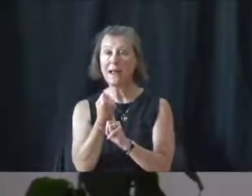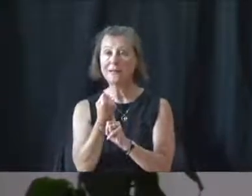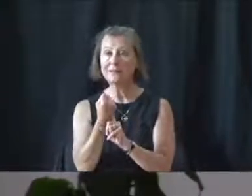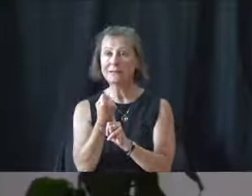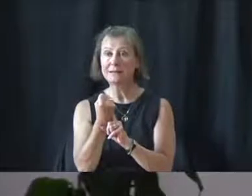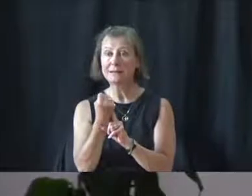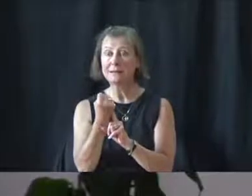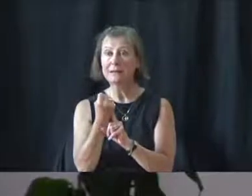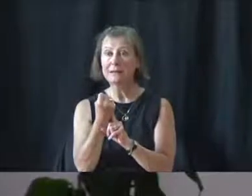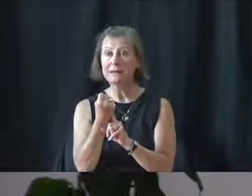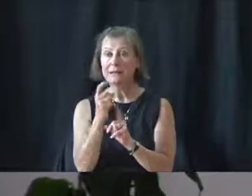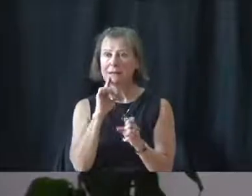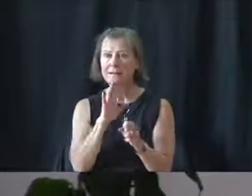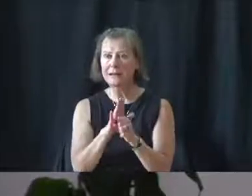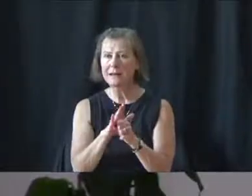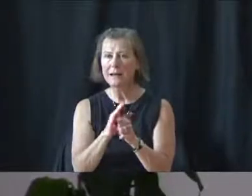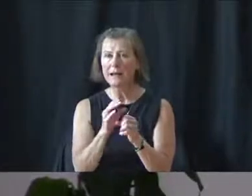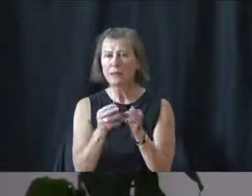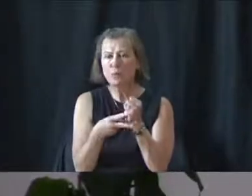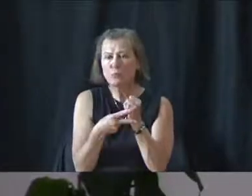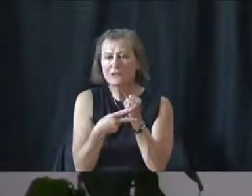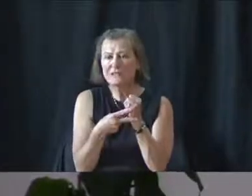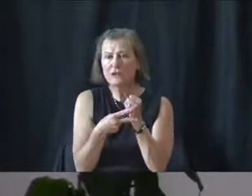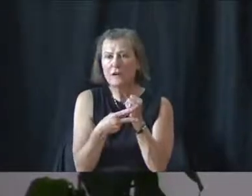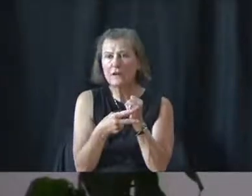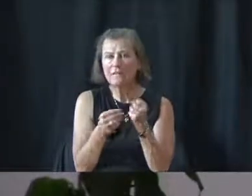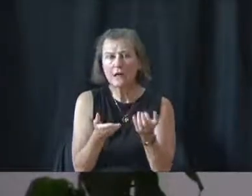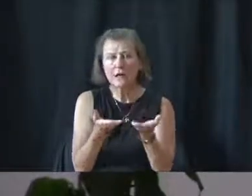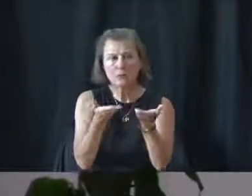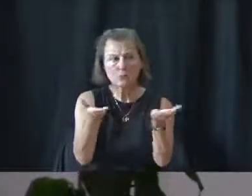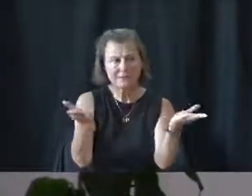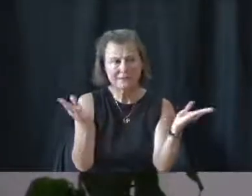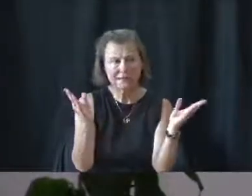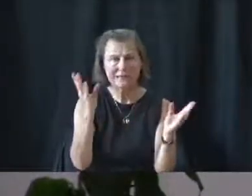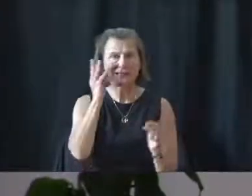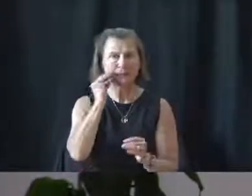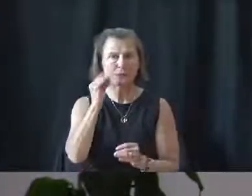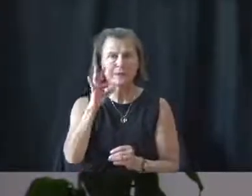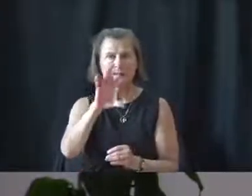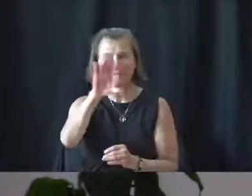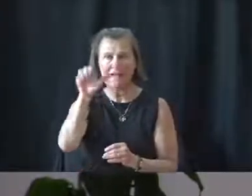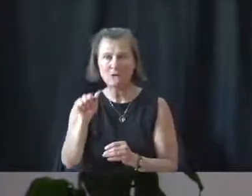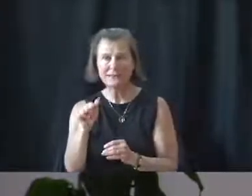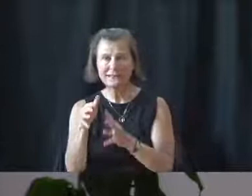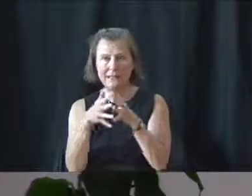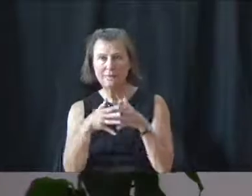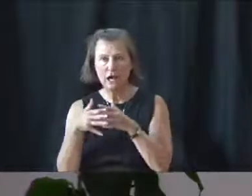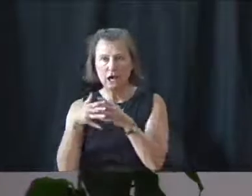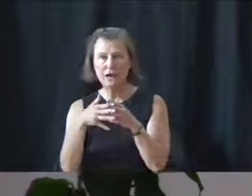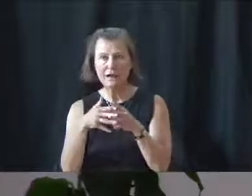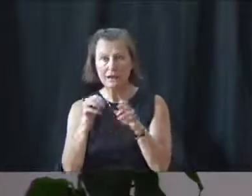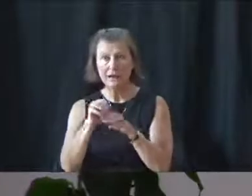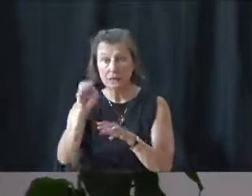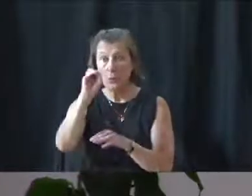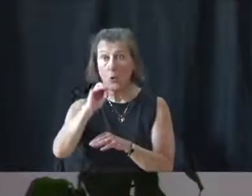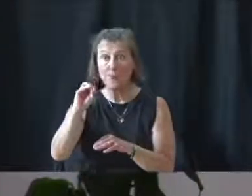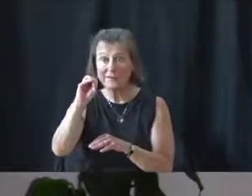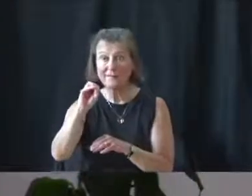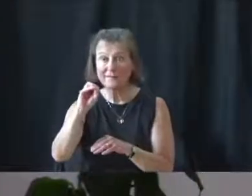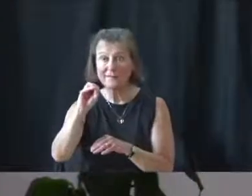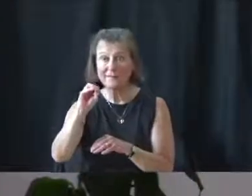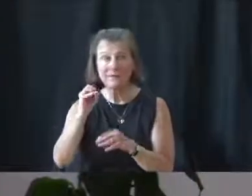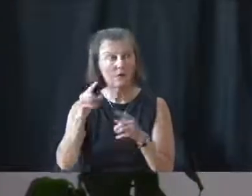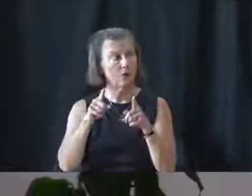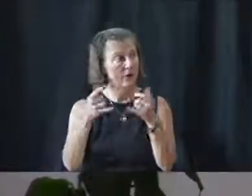dedicated to preserving and presenting the experiences of African Americans in Oregon. During